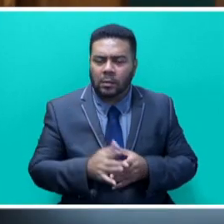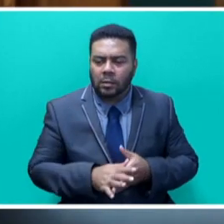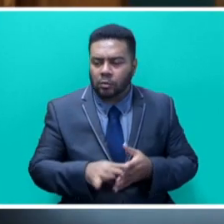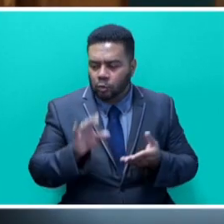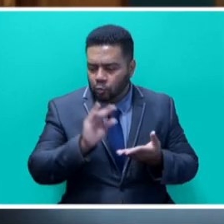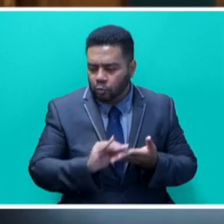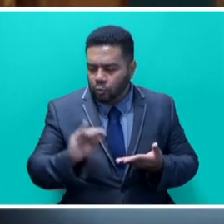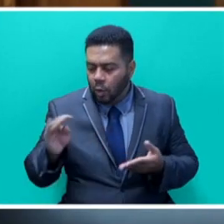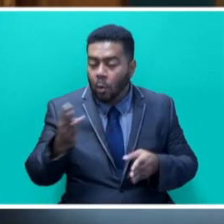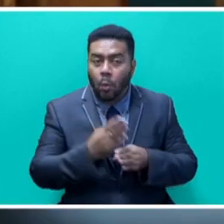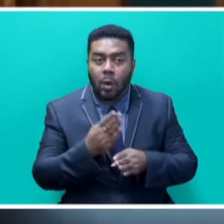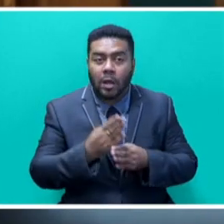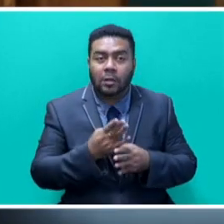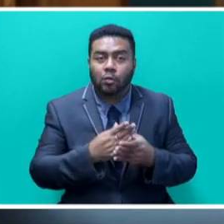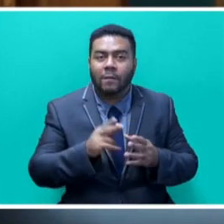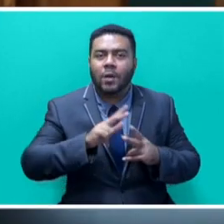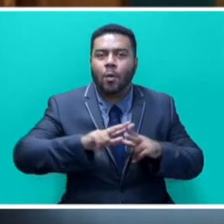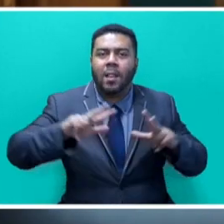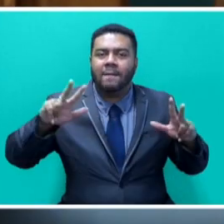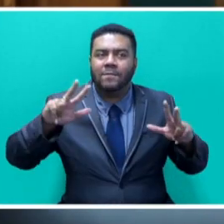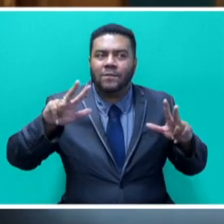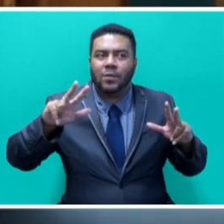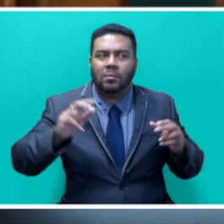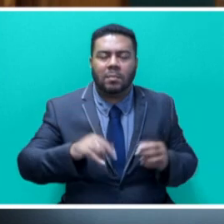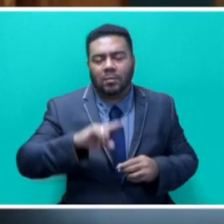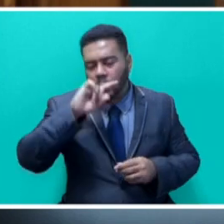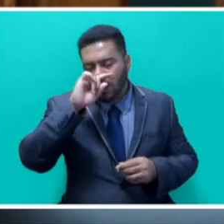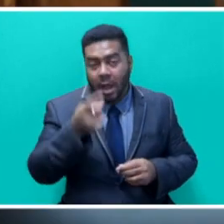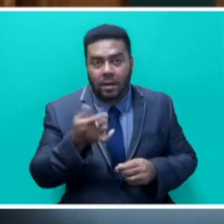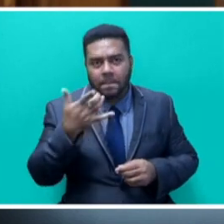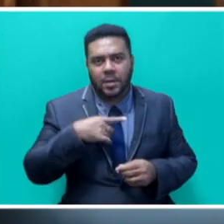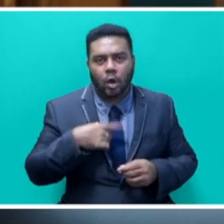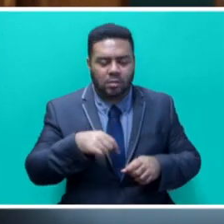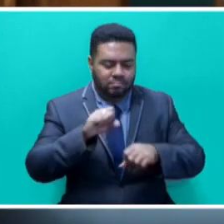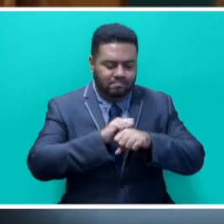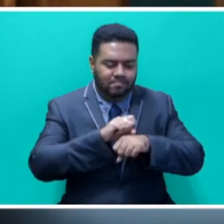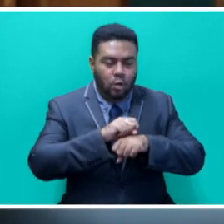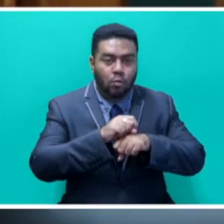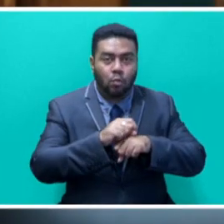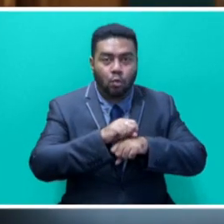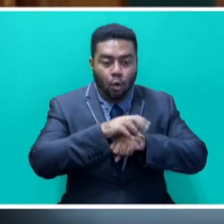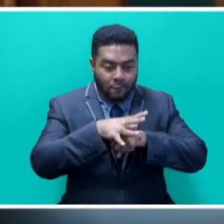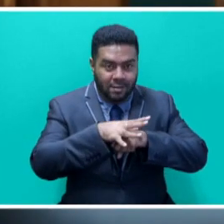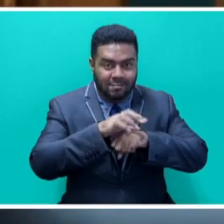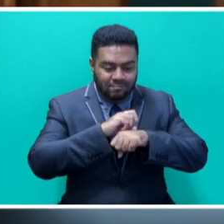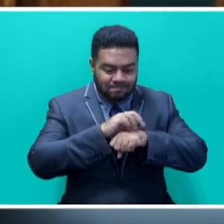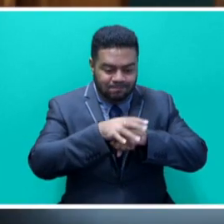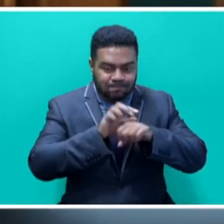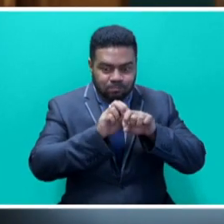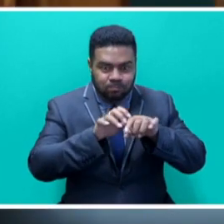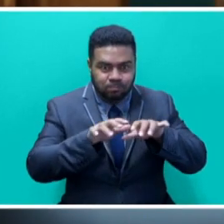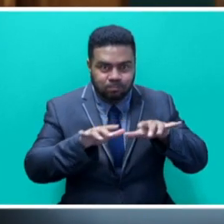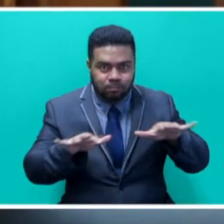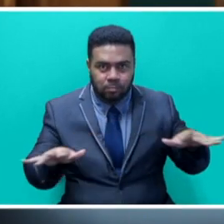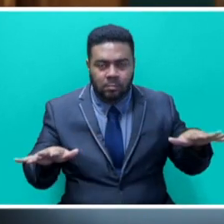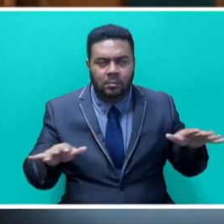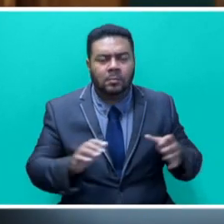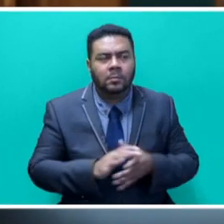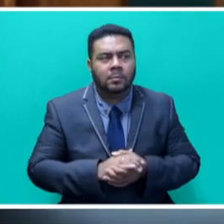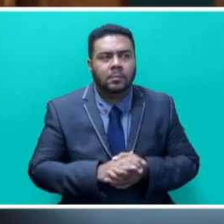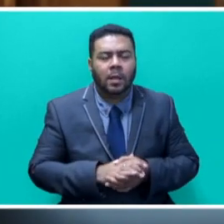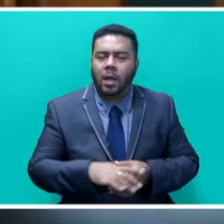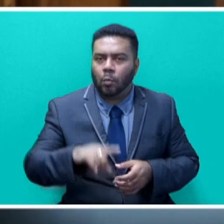the work to Vunulevu. This was not possible, of course, due to the growing number of COVID-19 cases reported and the suspension